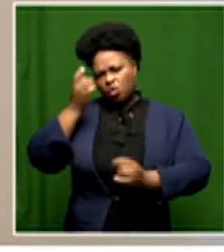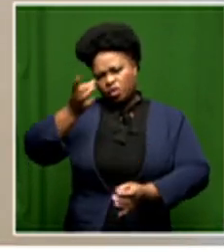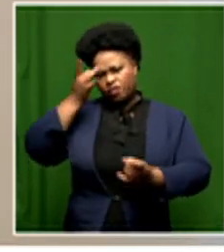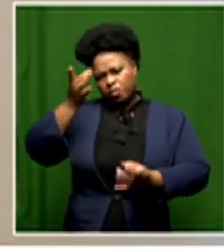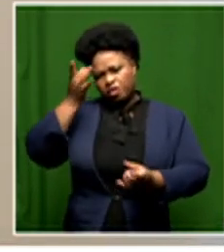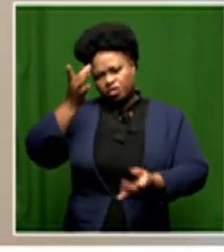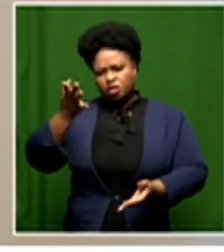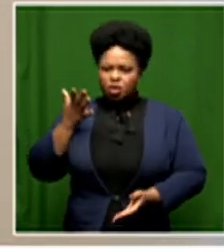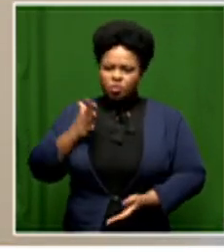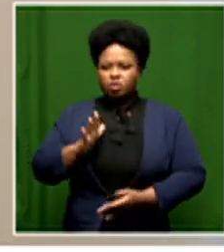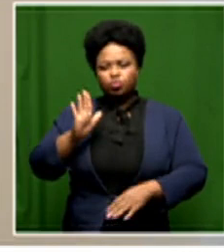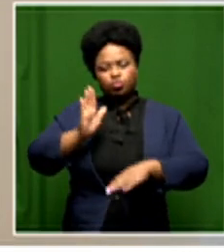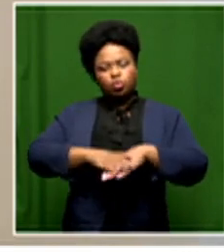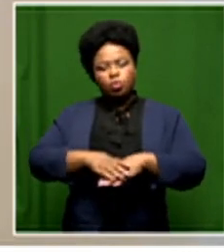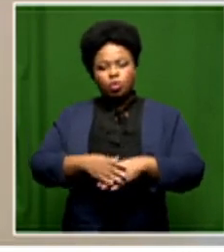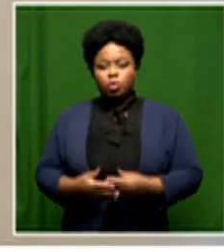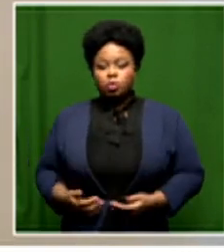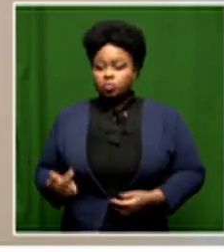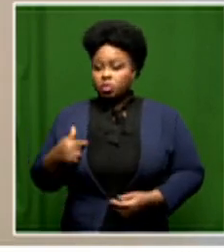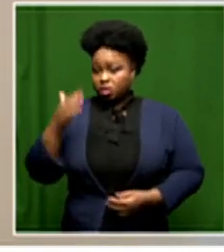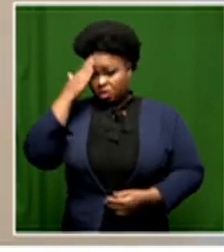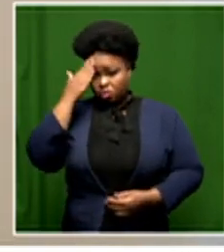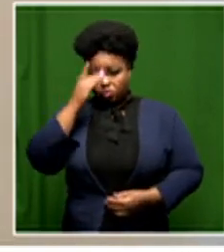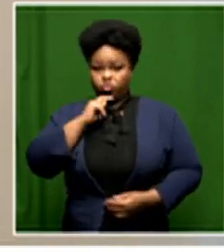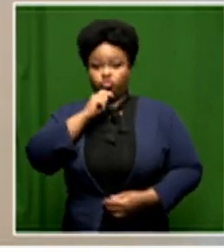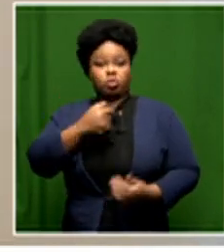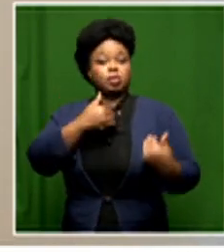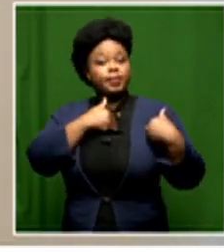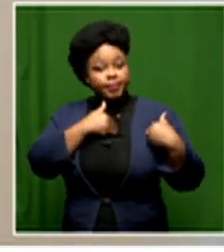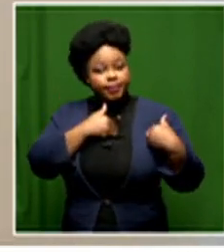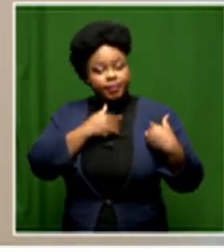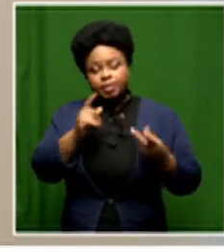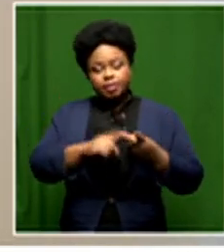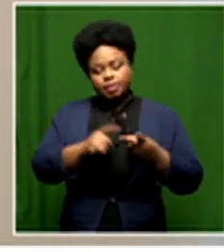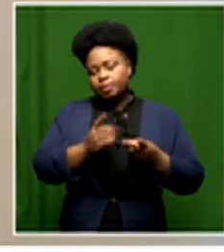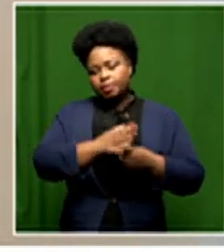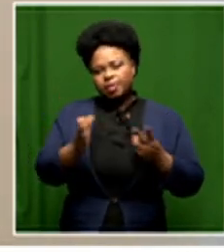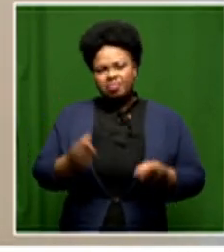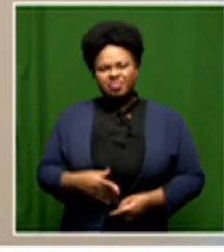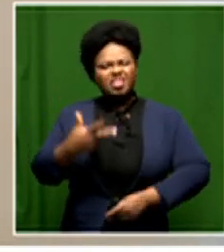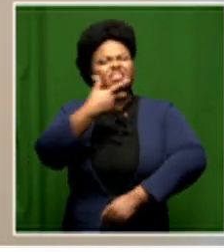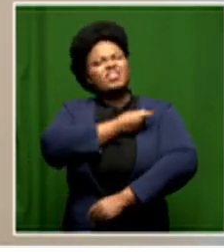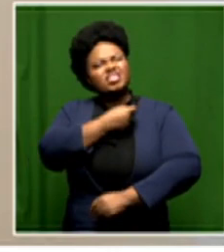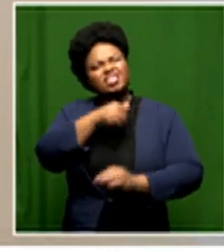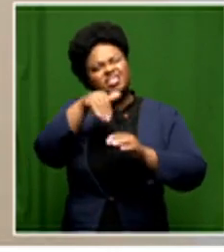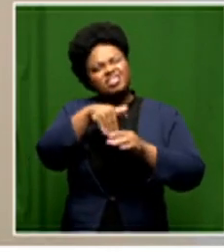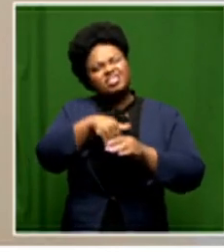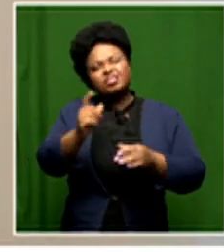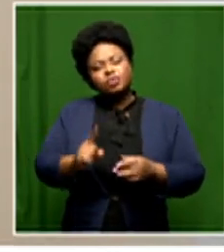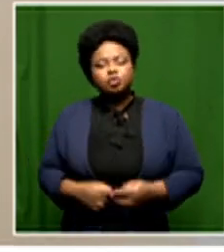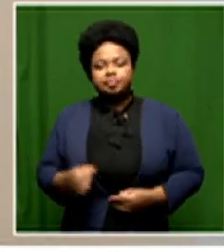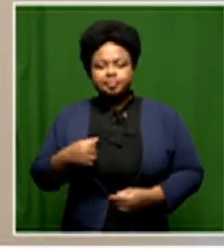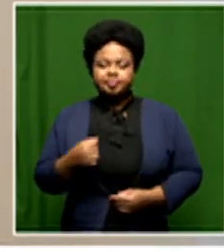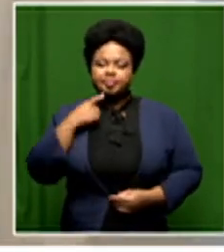wanting to know, how do I know a vaccine is safe? Even asking questions, what is a vaccine? And as I say, I